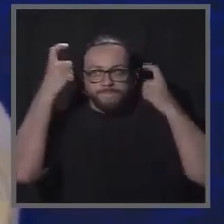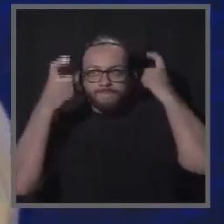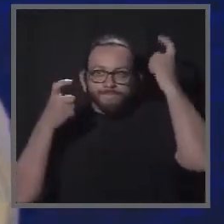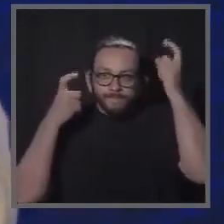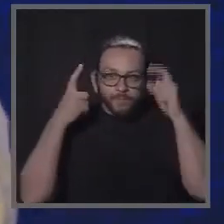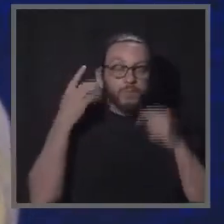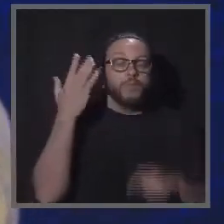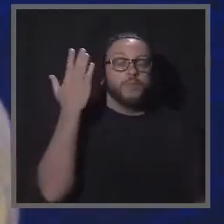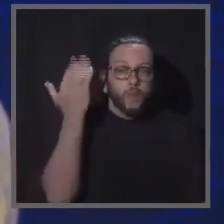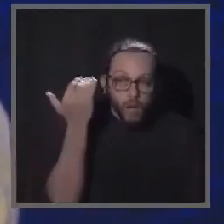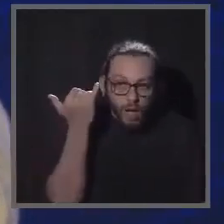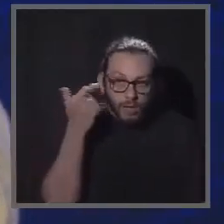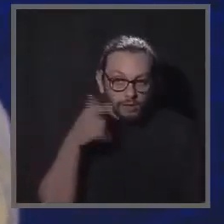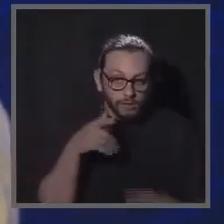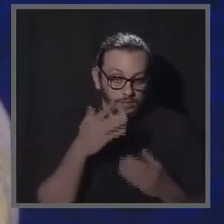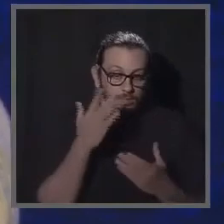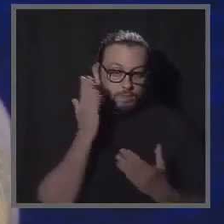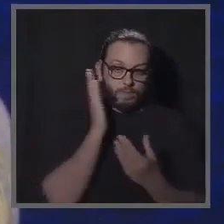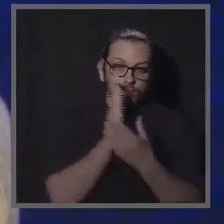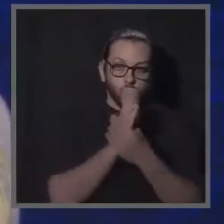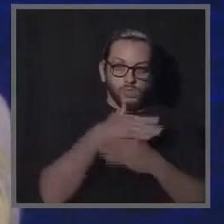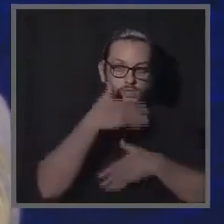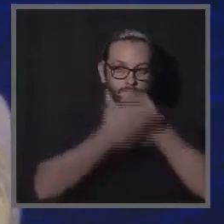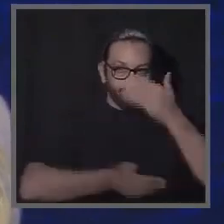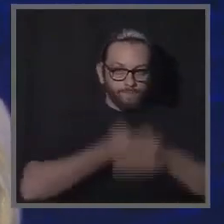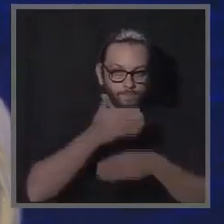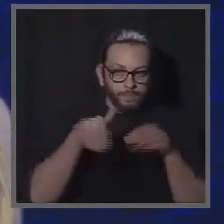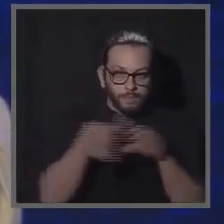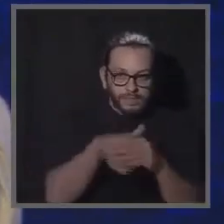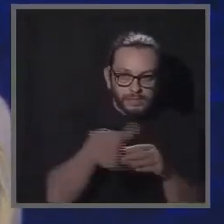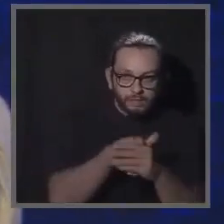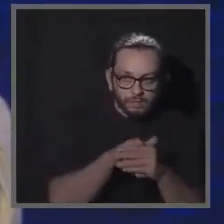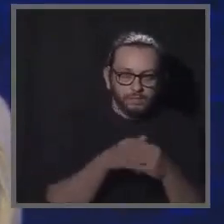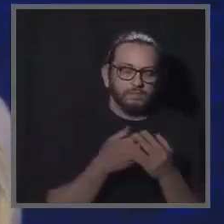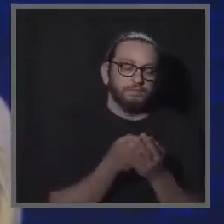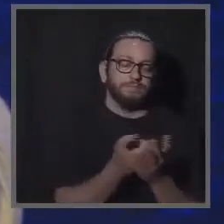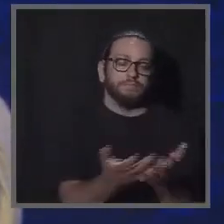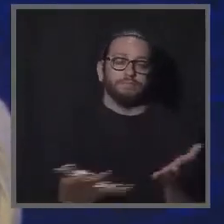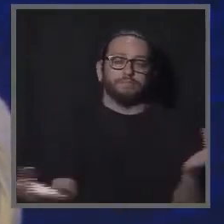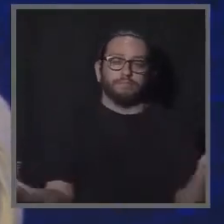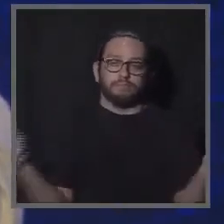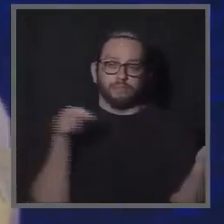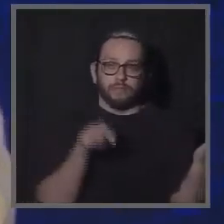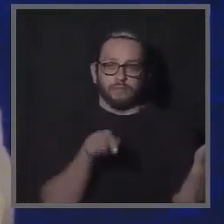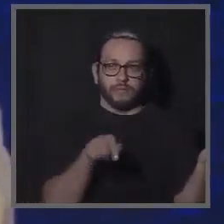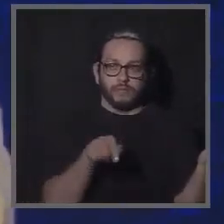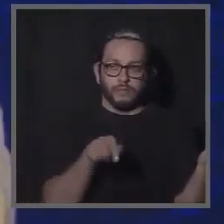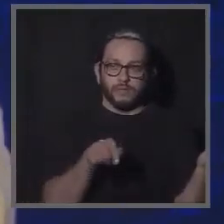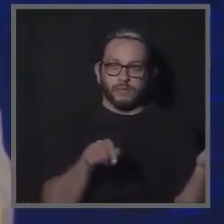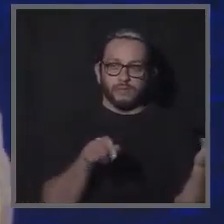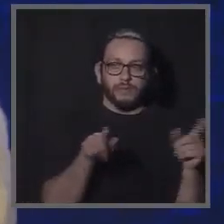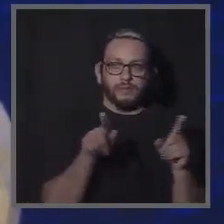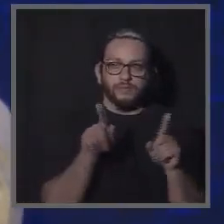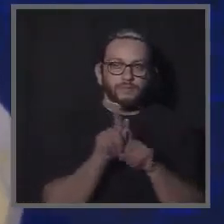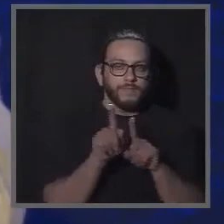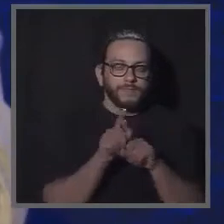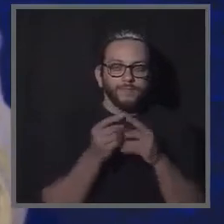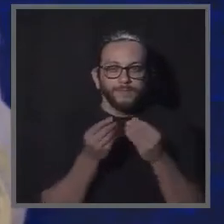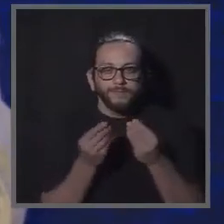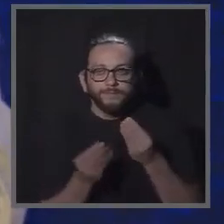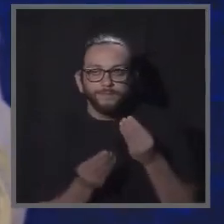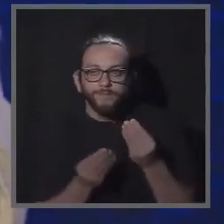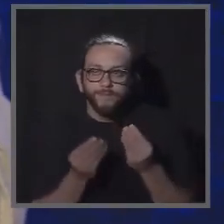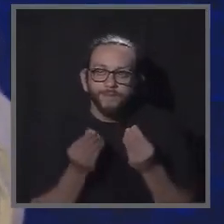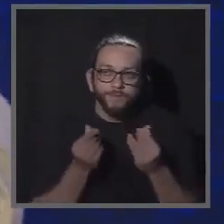into account, because many of the participating processes are very often are just